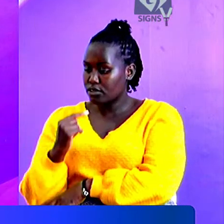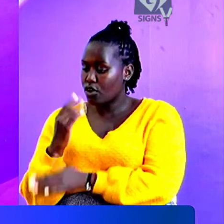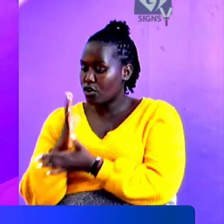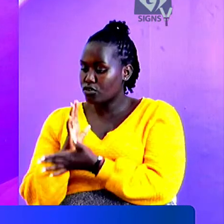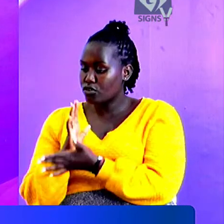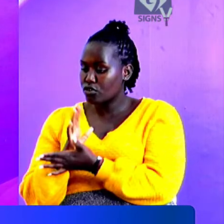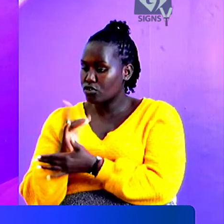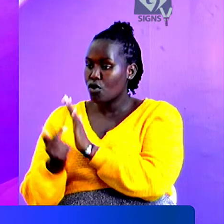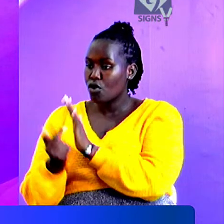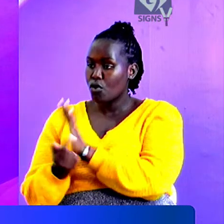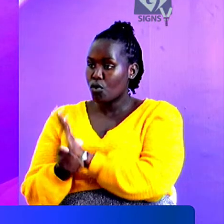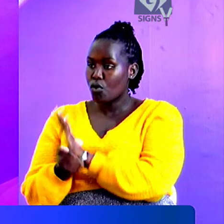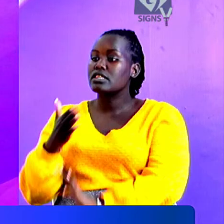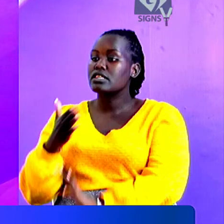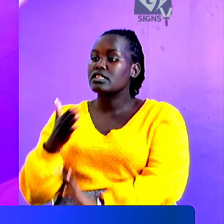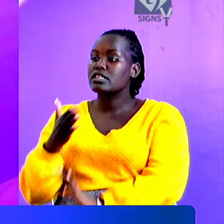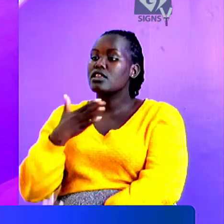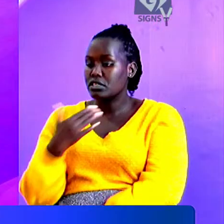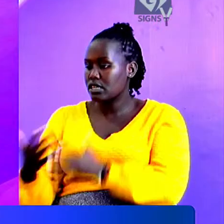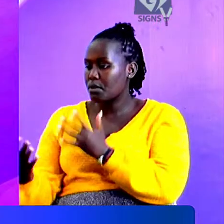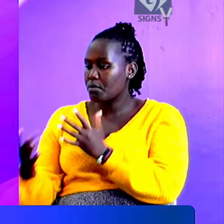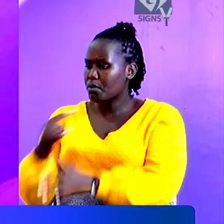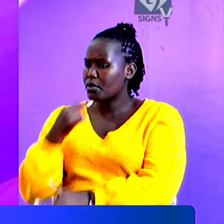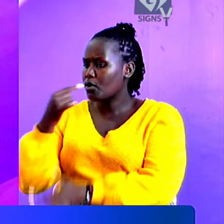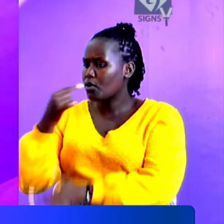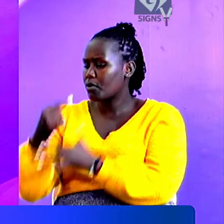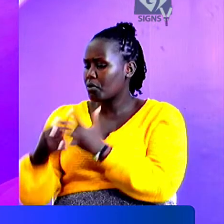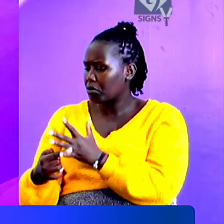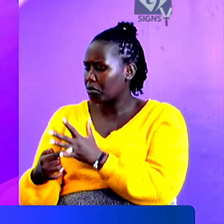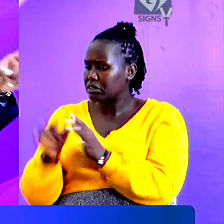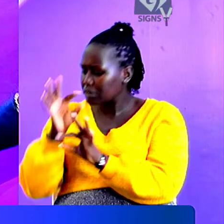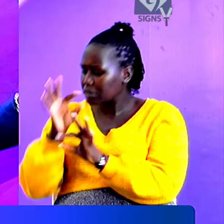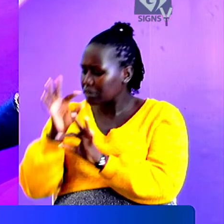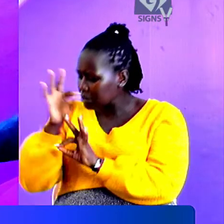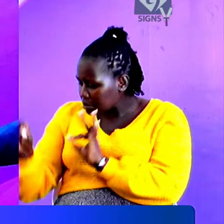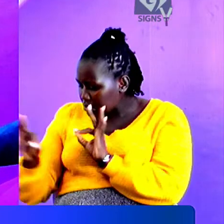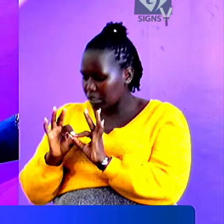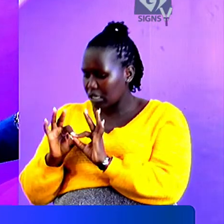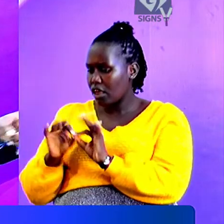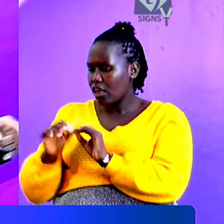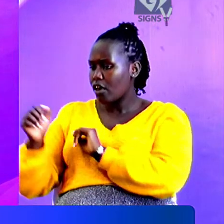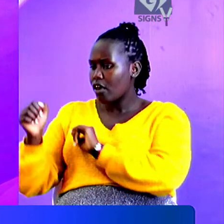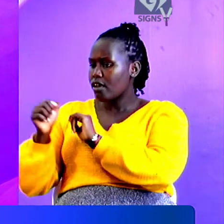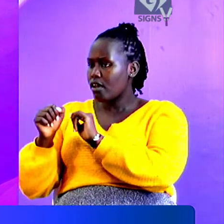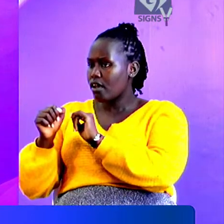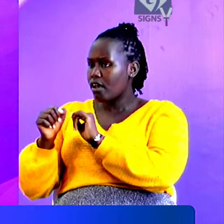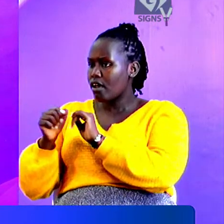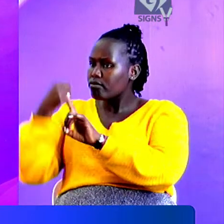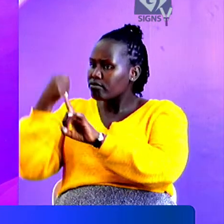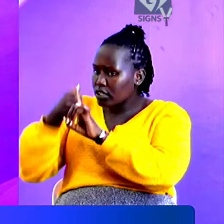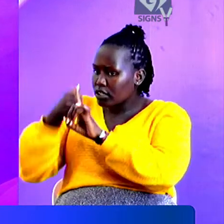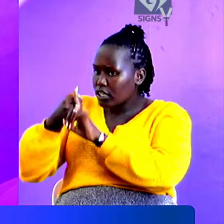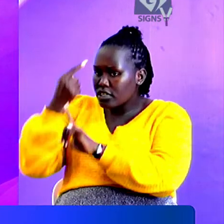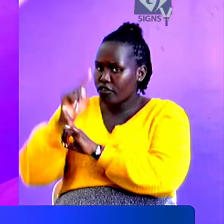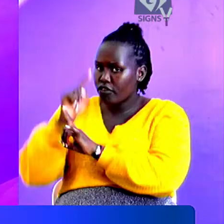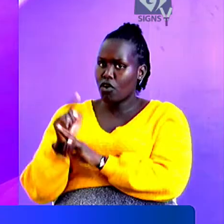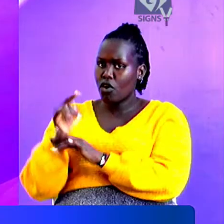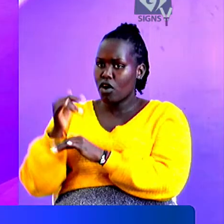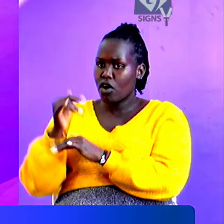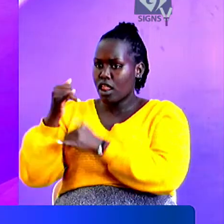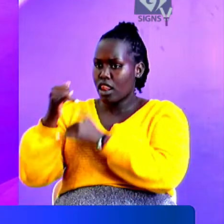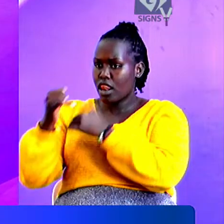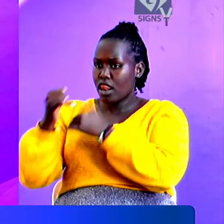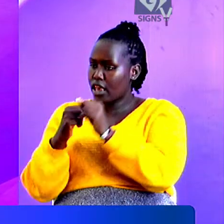what they're agitating for, they may not tell you exactly what they were fighting for last year. Maybe it has changed. The interest has